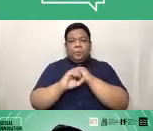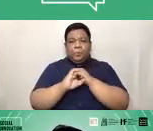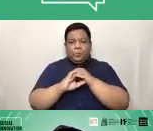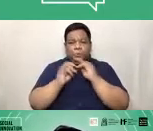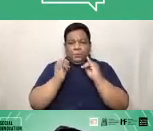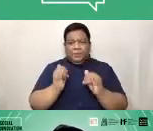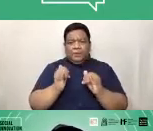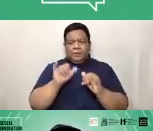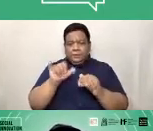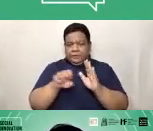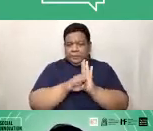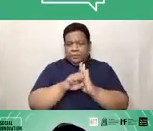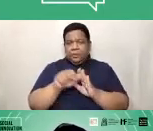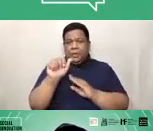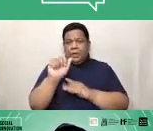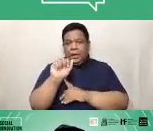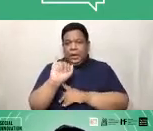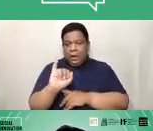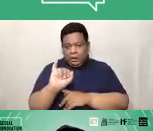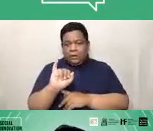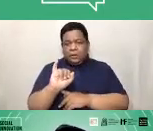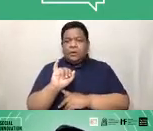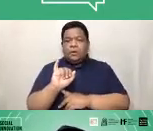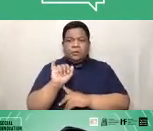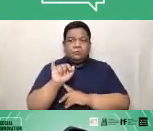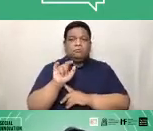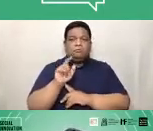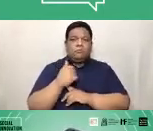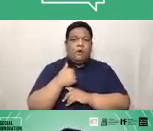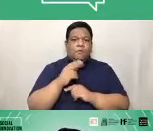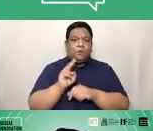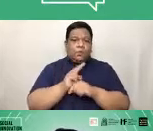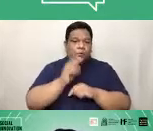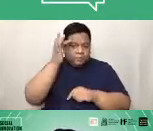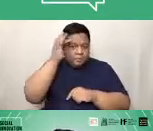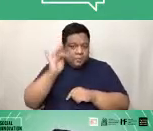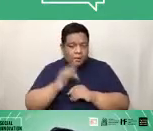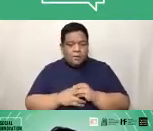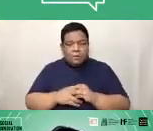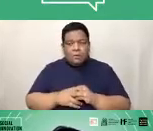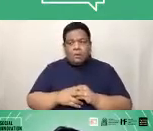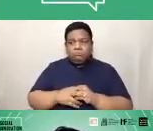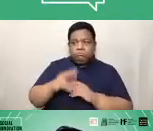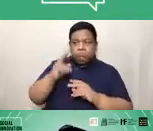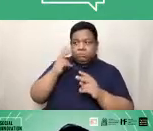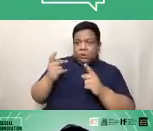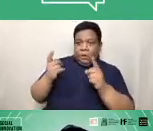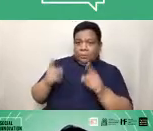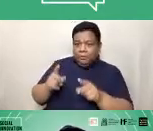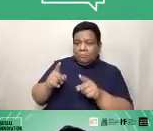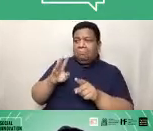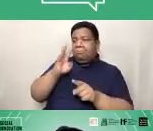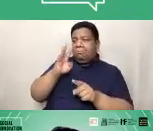of AI actually in action. And when we see them happening, we take it for